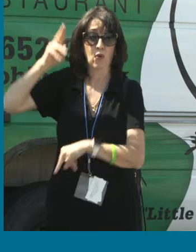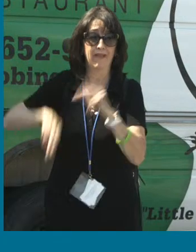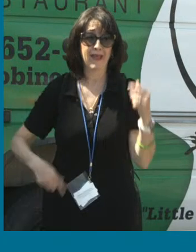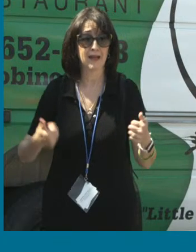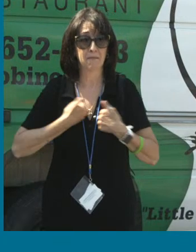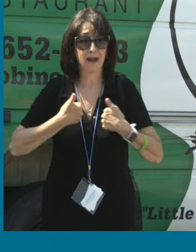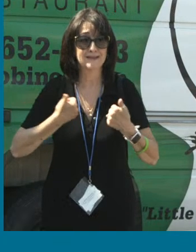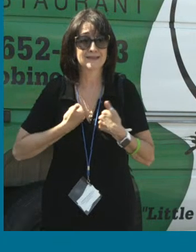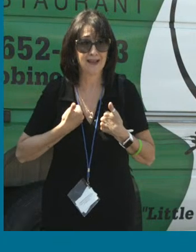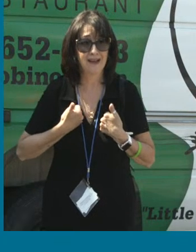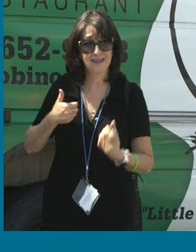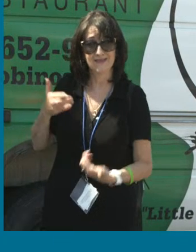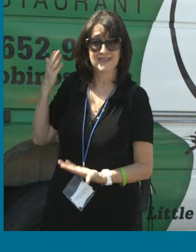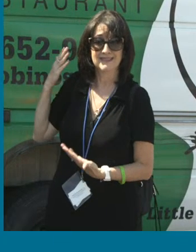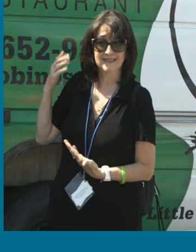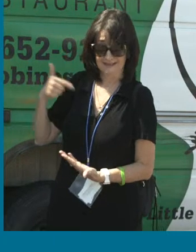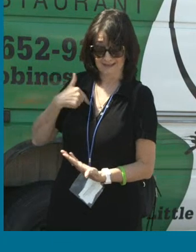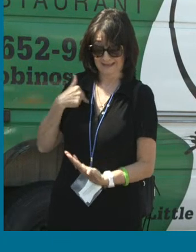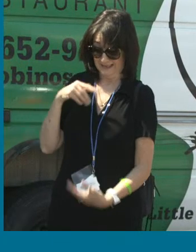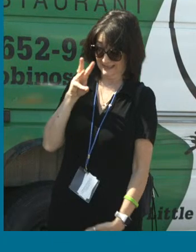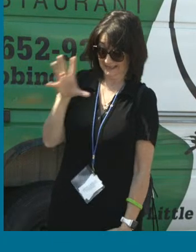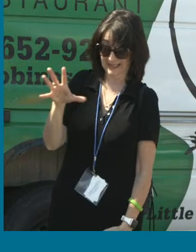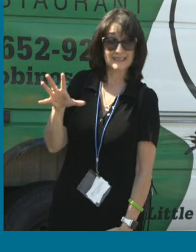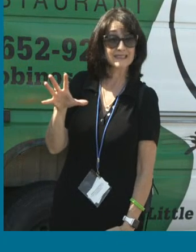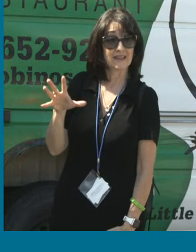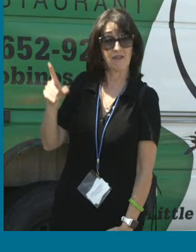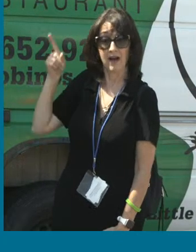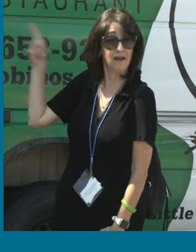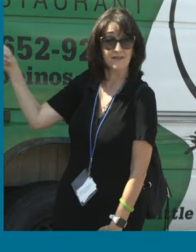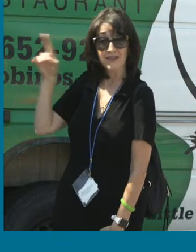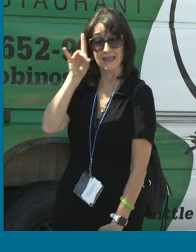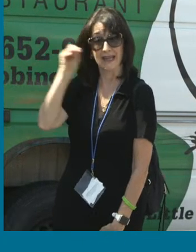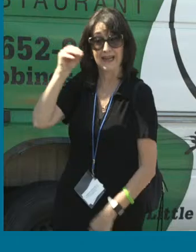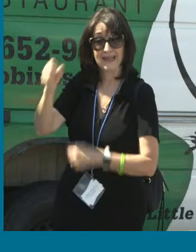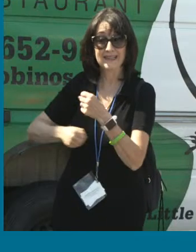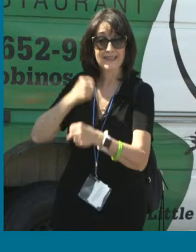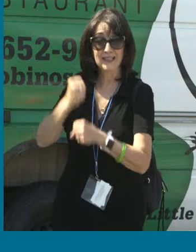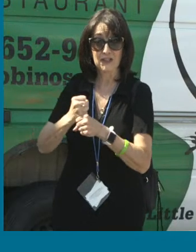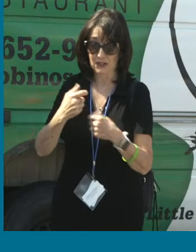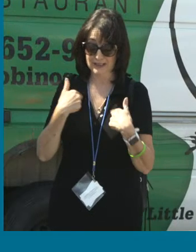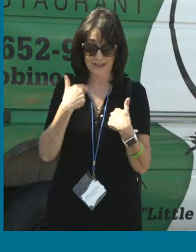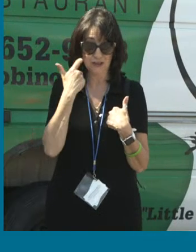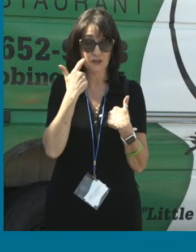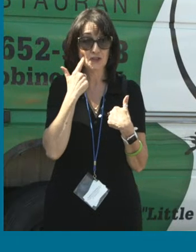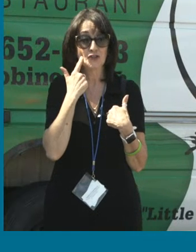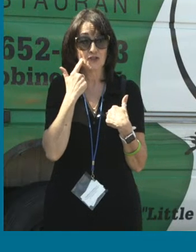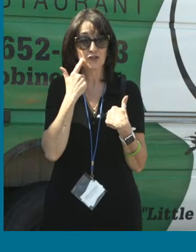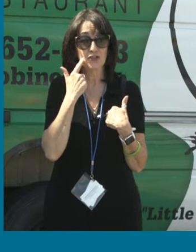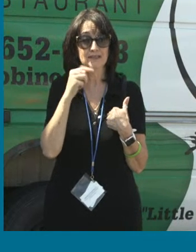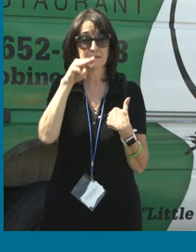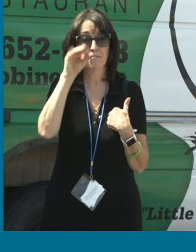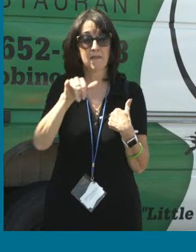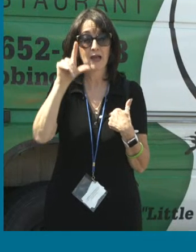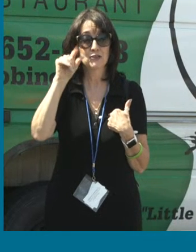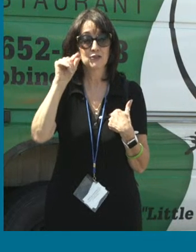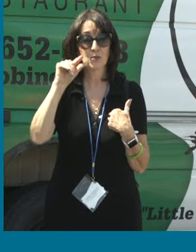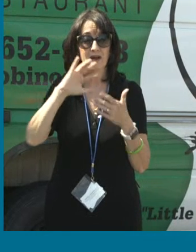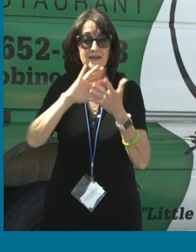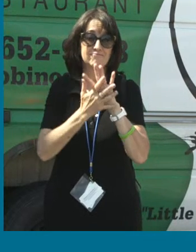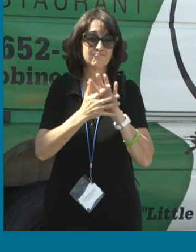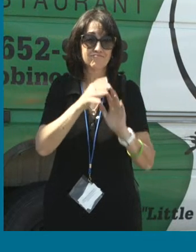and that's 65 years old as of May 20th, just a couple weeks ago. They've got